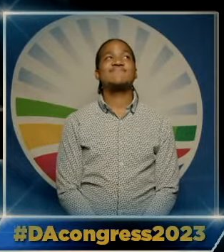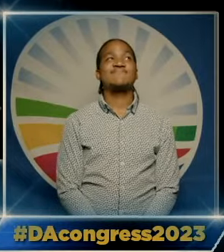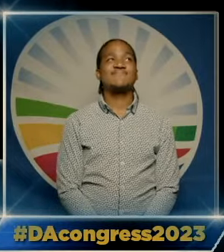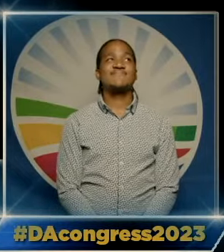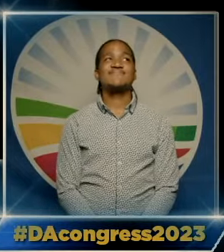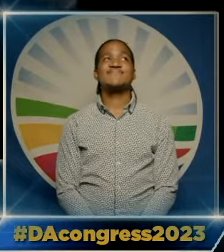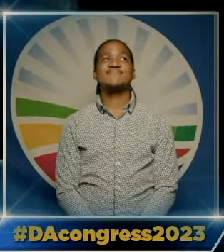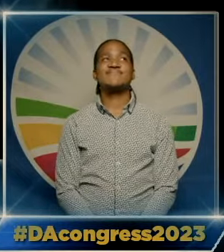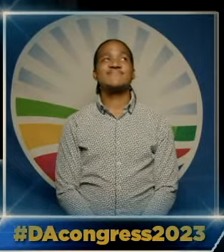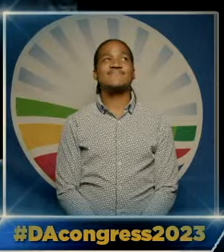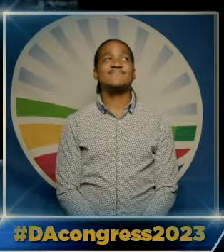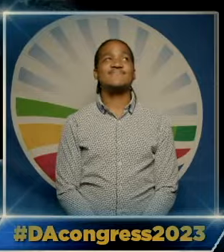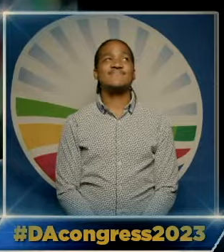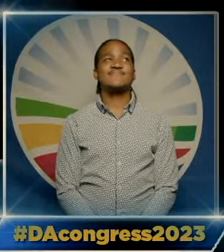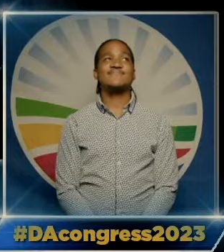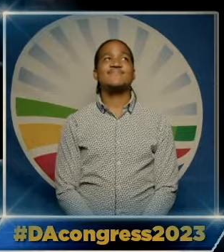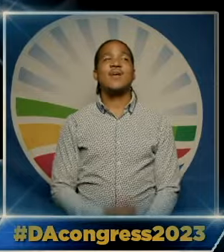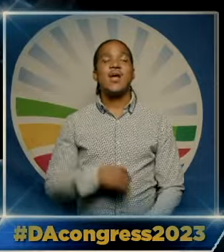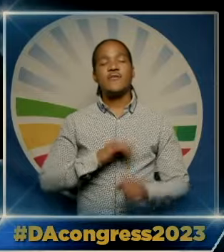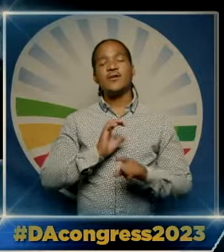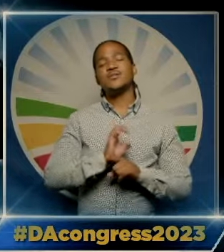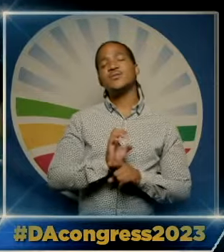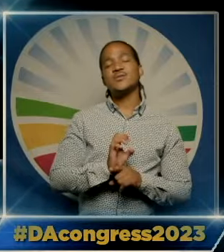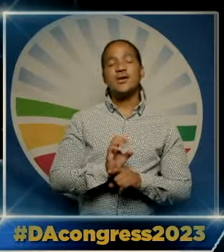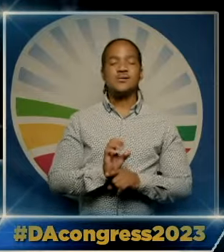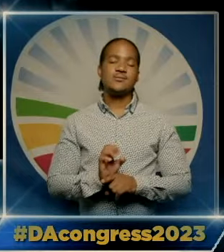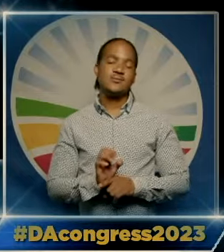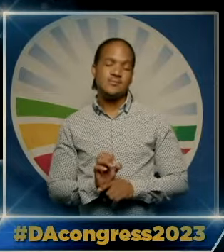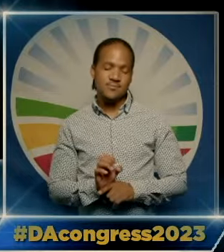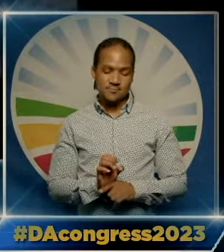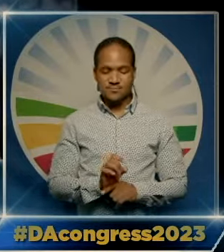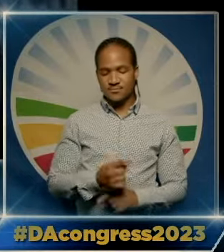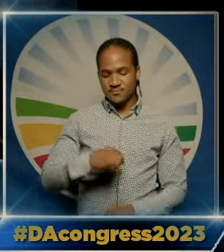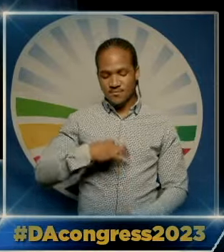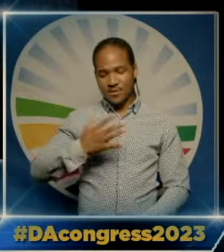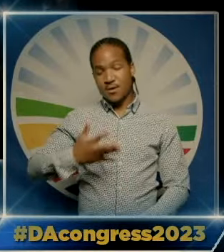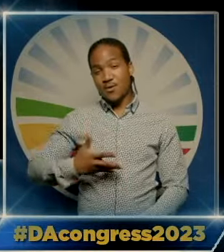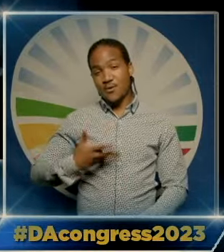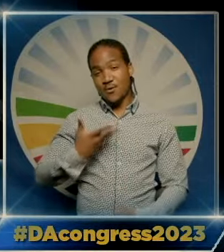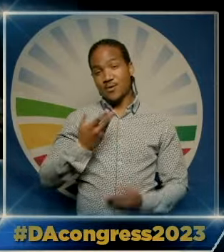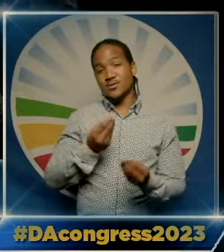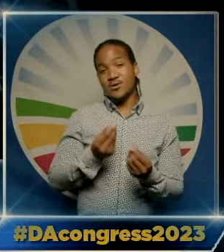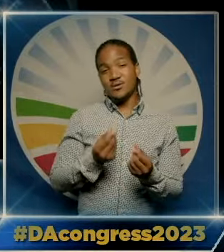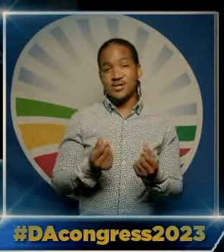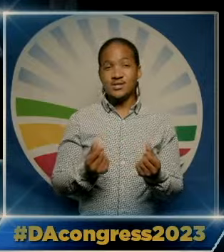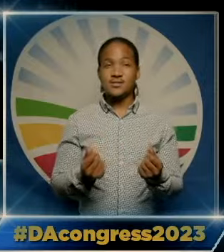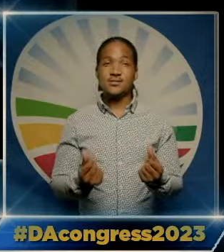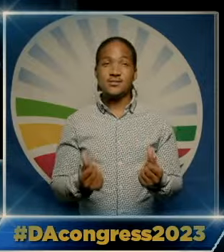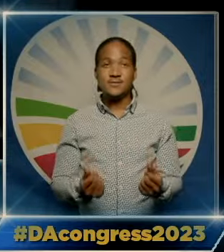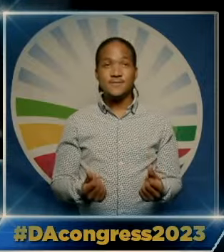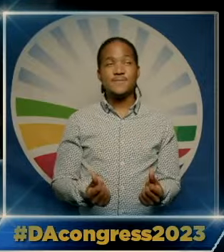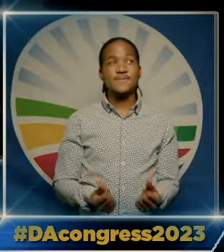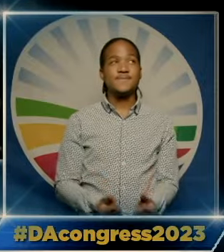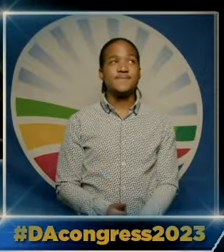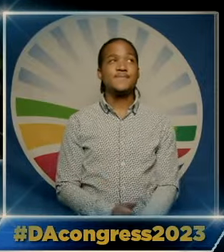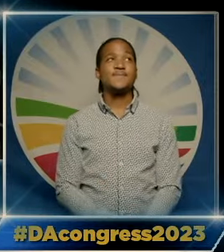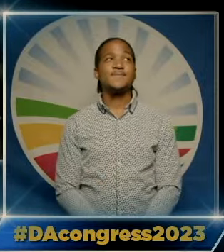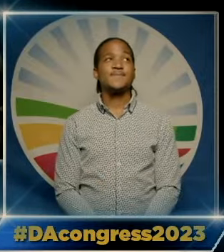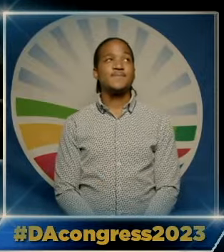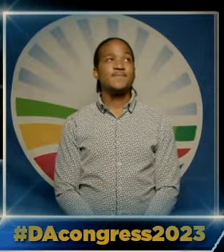die vote, my mense jumpie, dankie. We're tired of excuses. People want solutions. Nou kyk jy ons